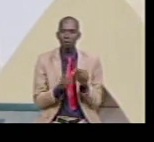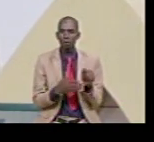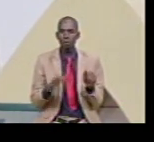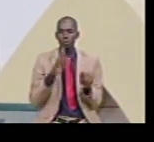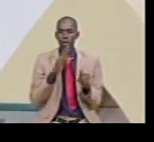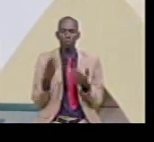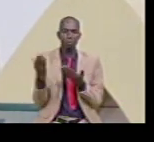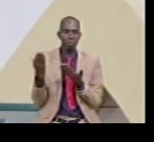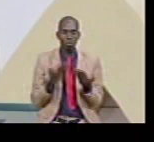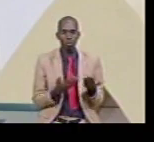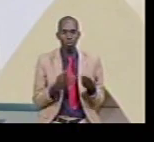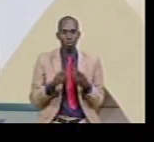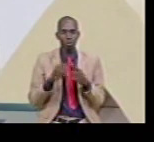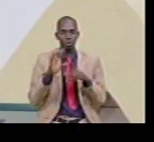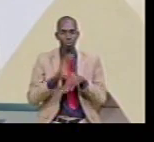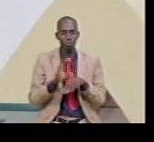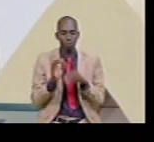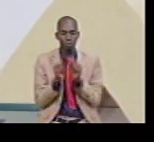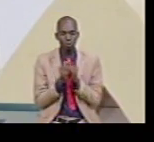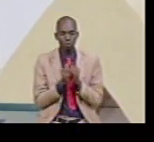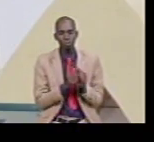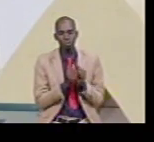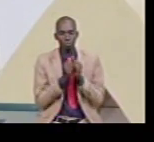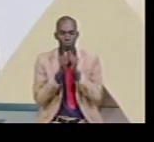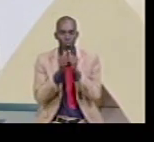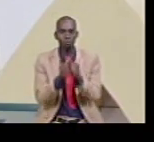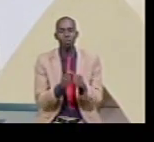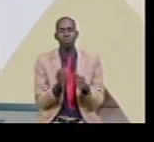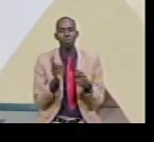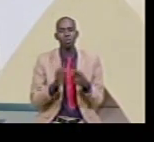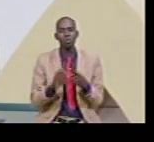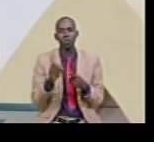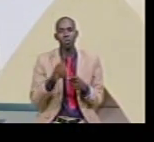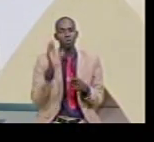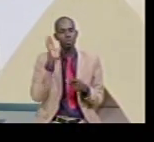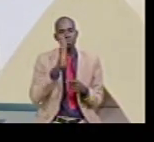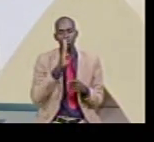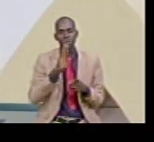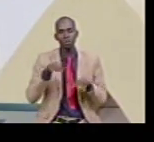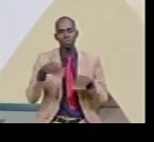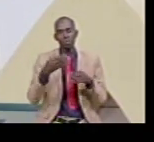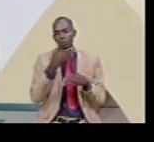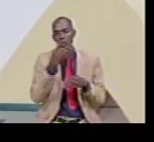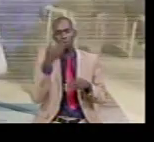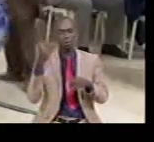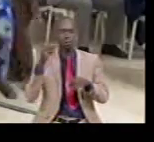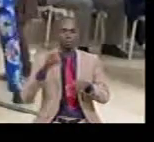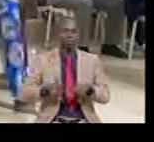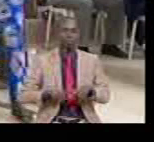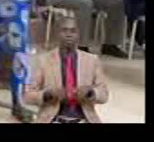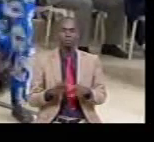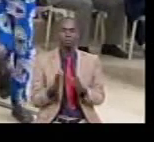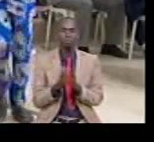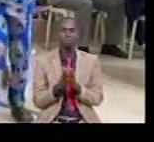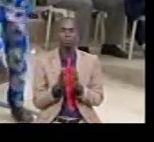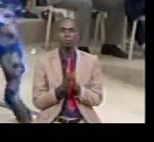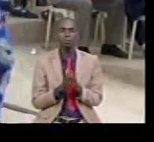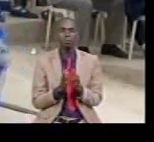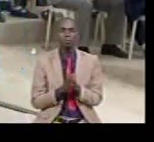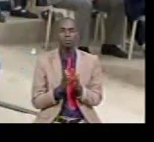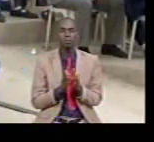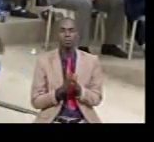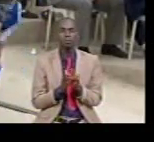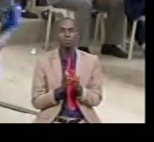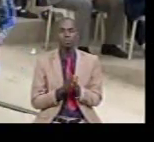provided for you. Let's put our hands together as they're coming to the seat provided for them. First